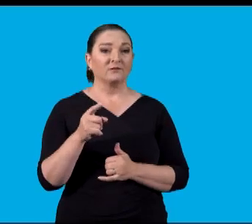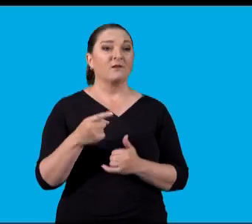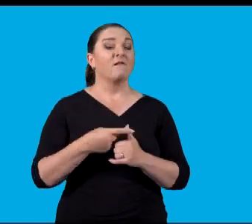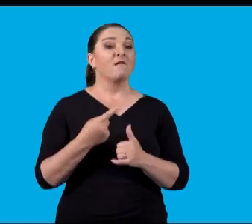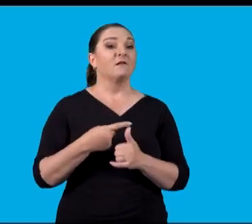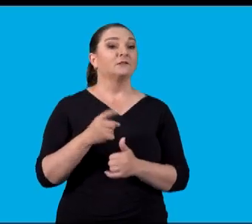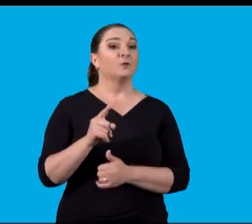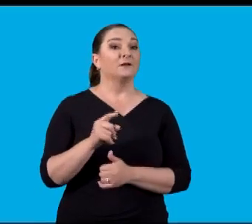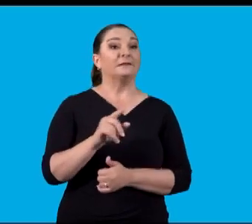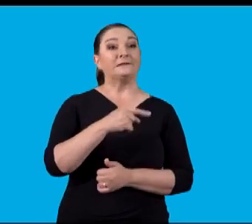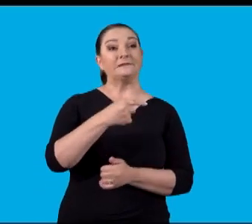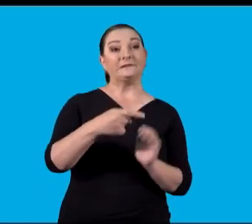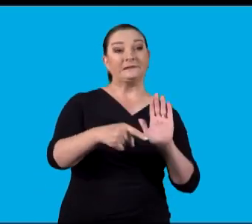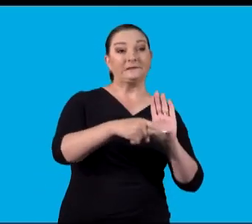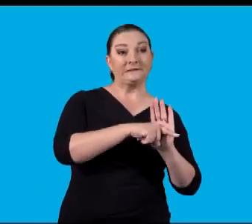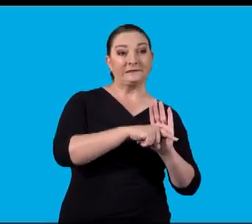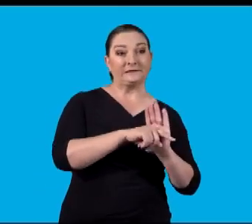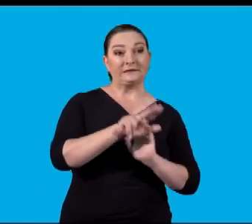going to say it's a negative